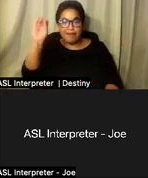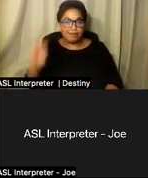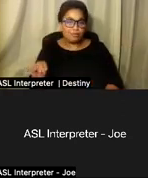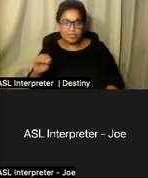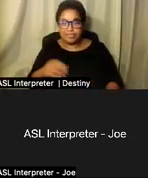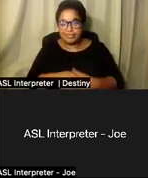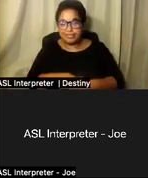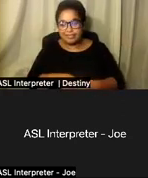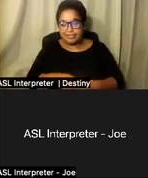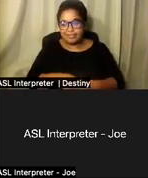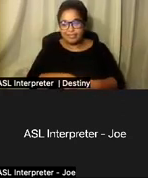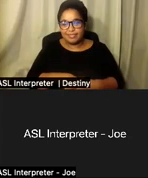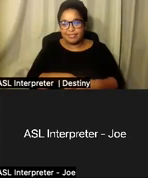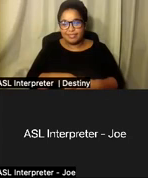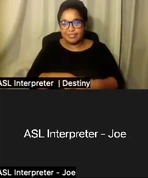So